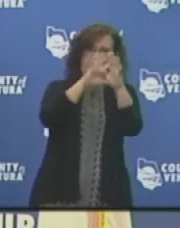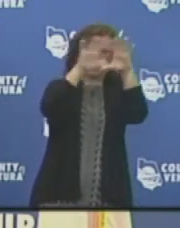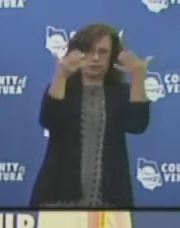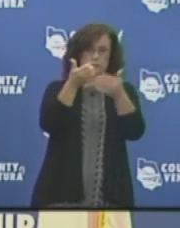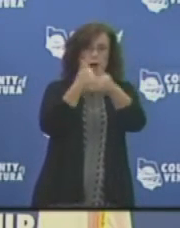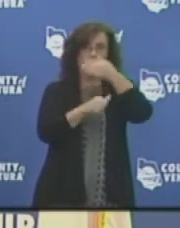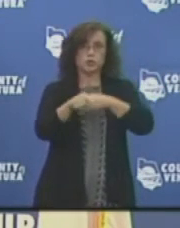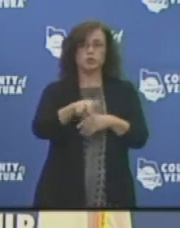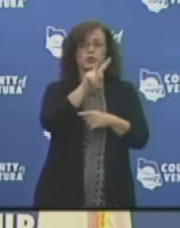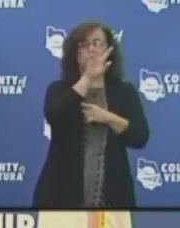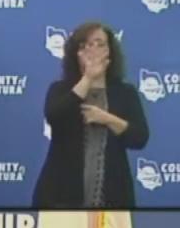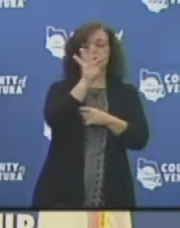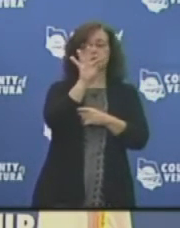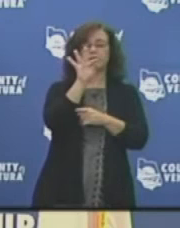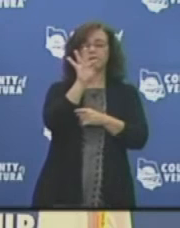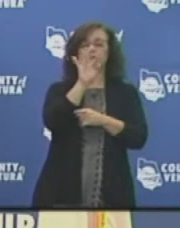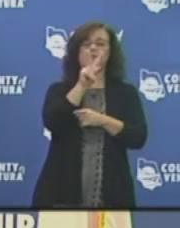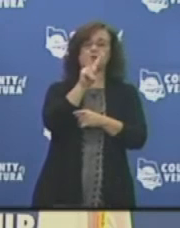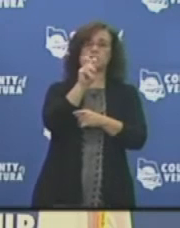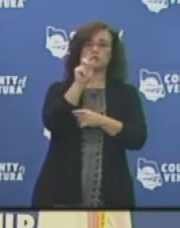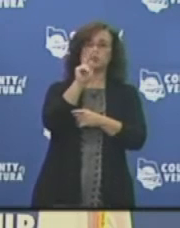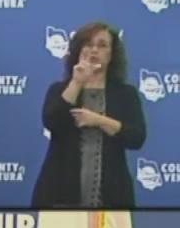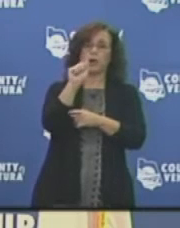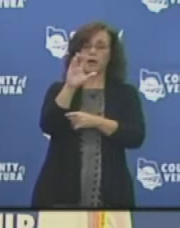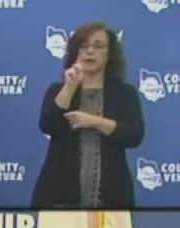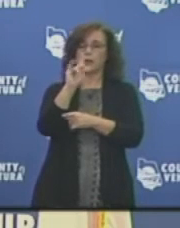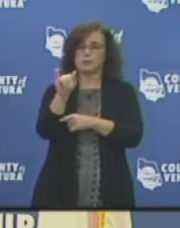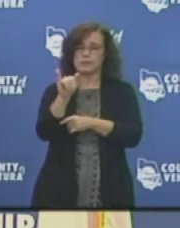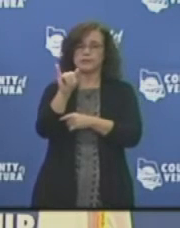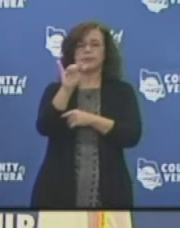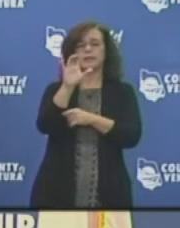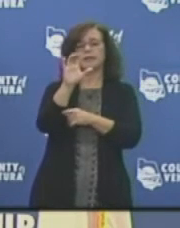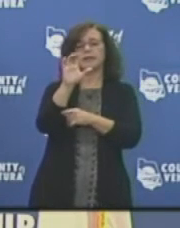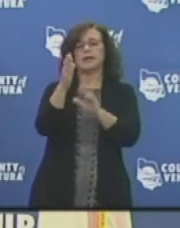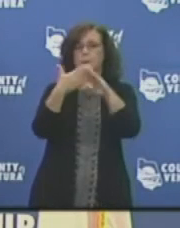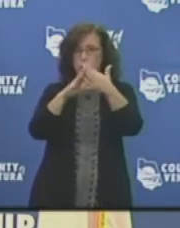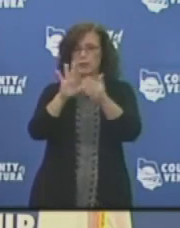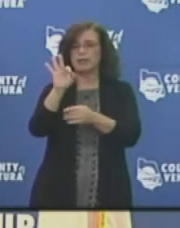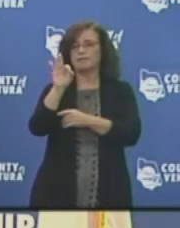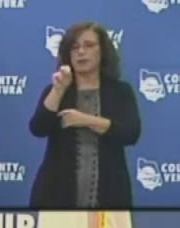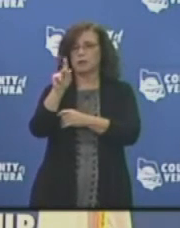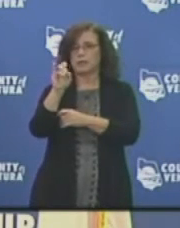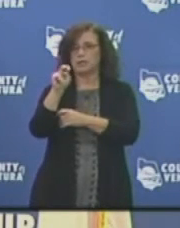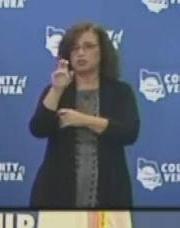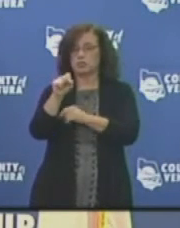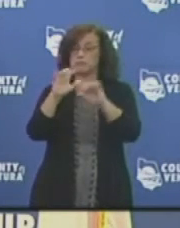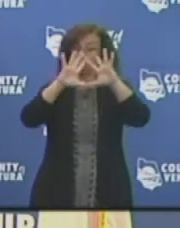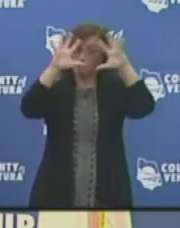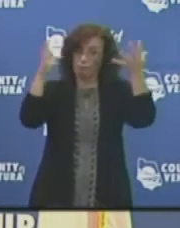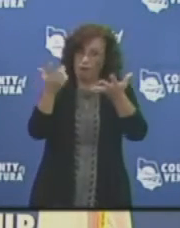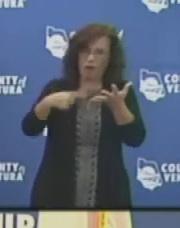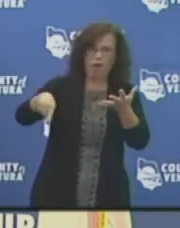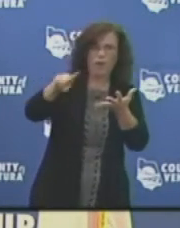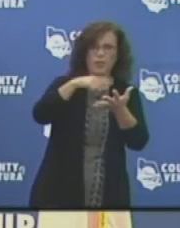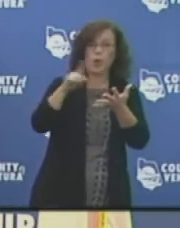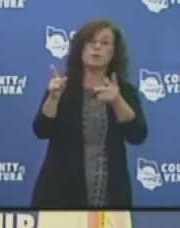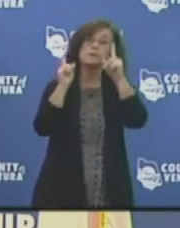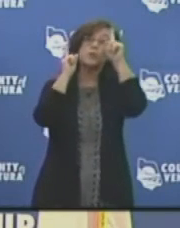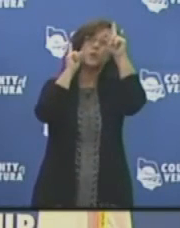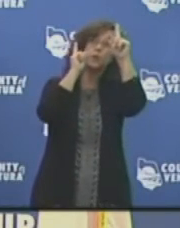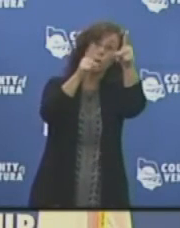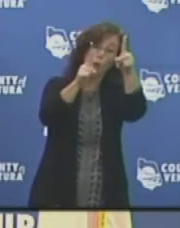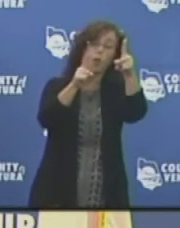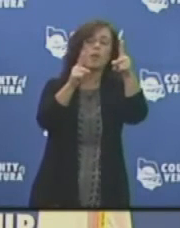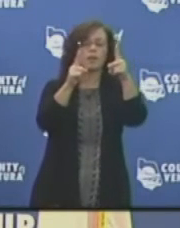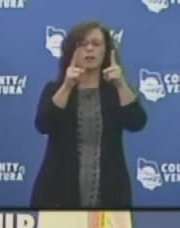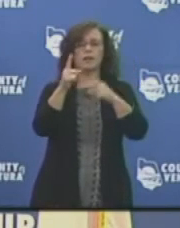in this effort, we have gone a long way to ensure that your local and state officials have